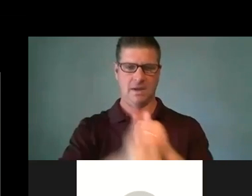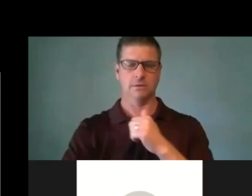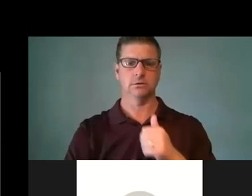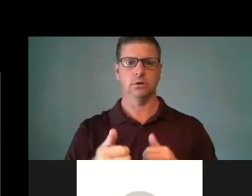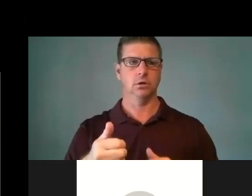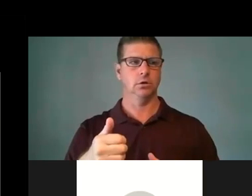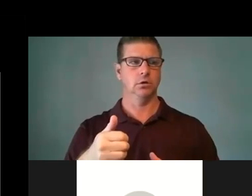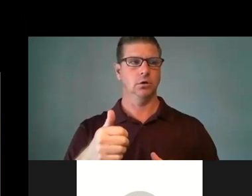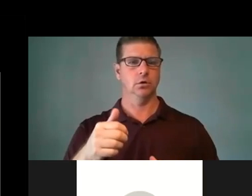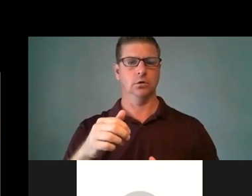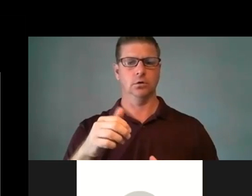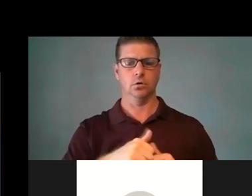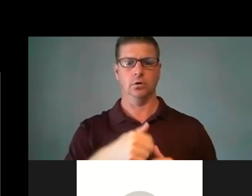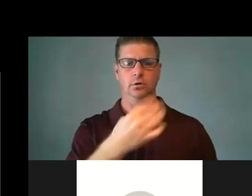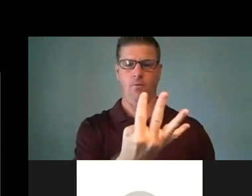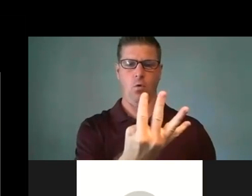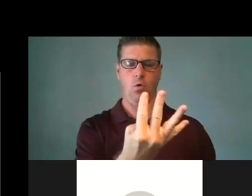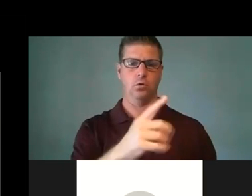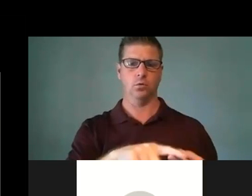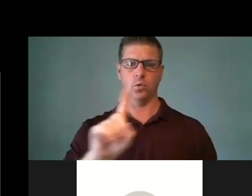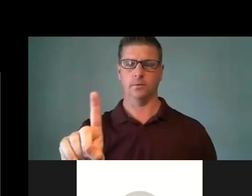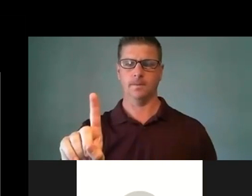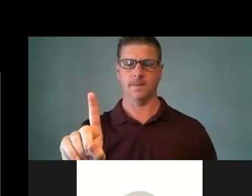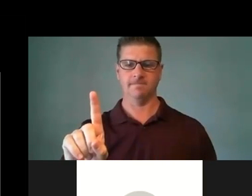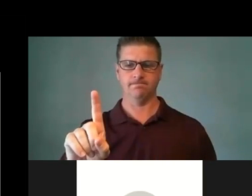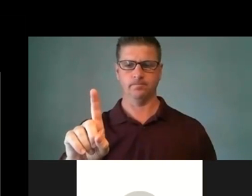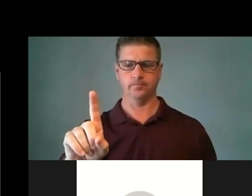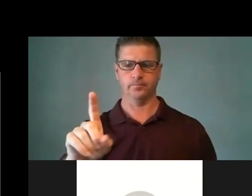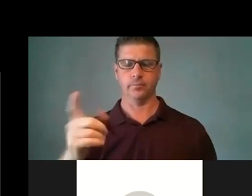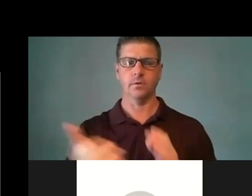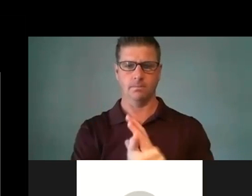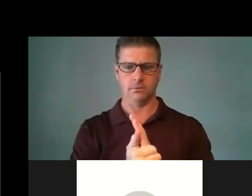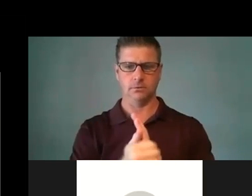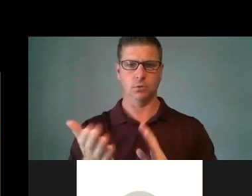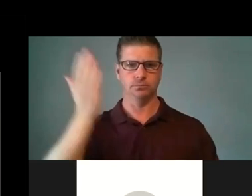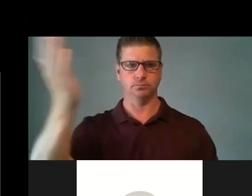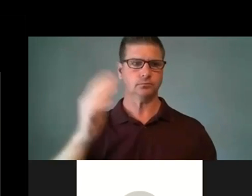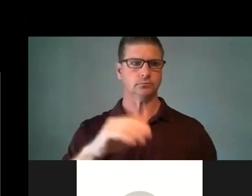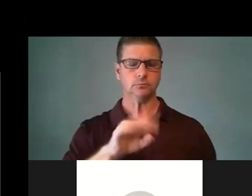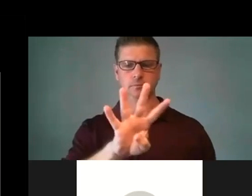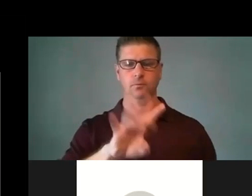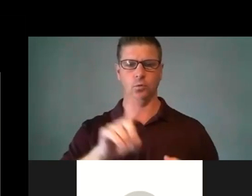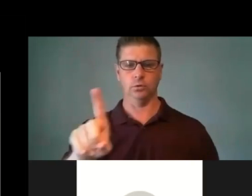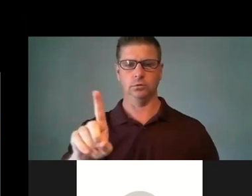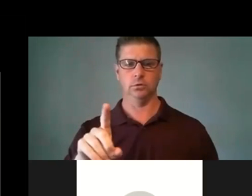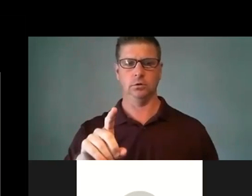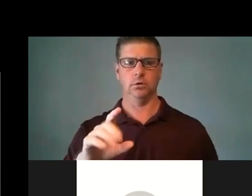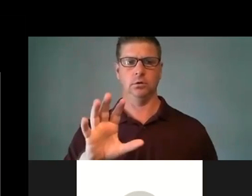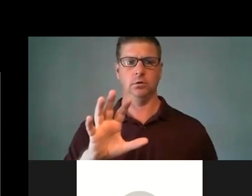a tally of 4-1. The amended motion, I should say, carries with a tally of 4-1. And